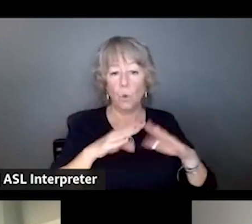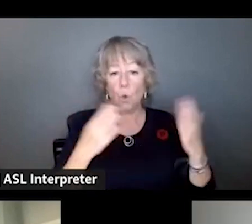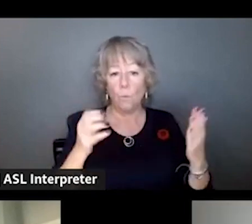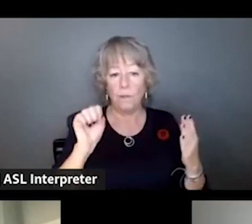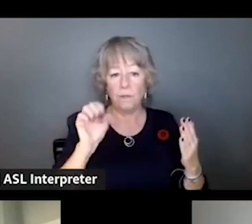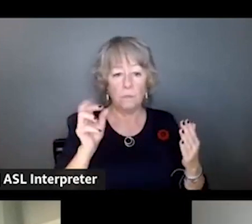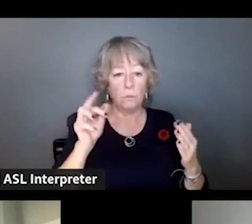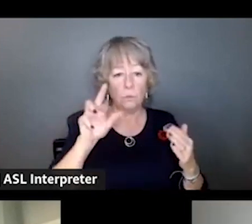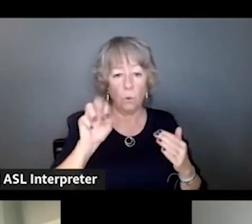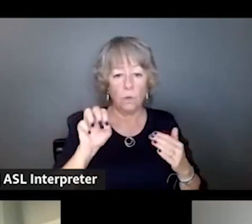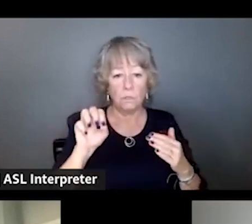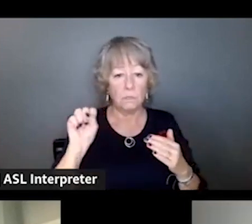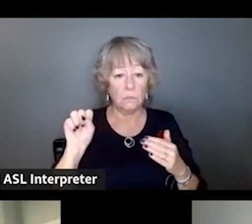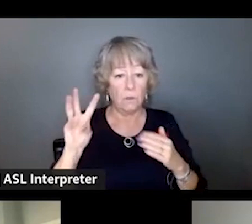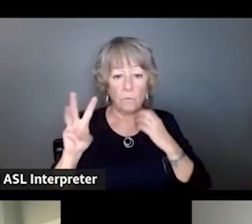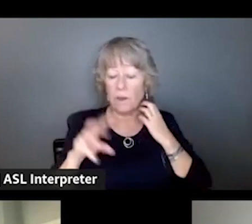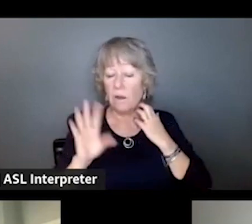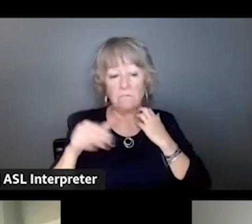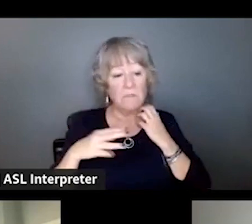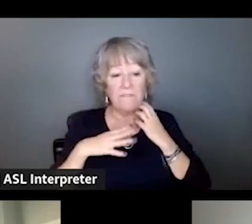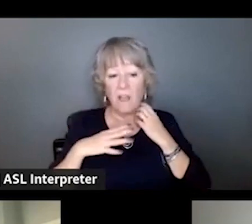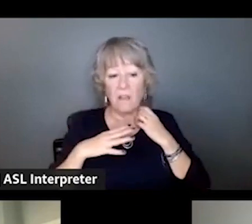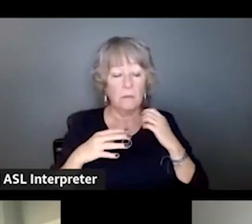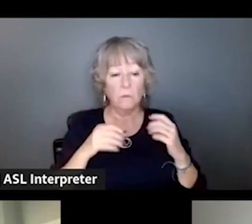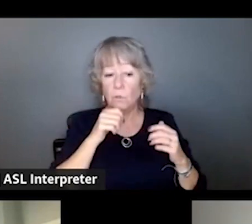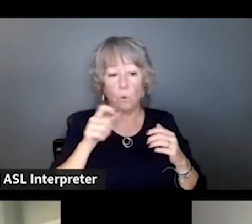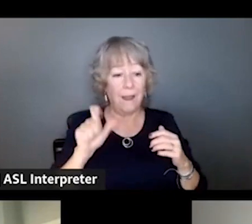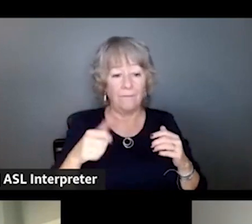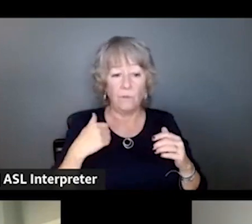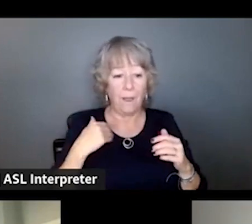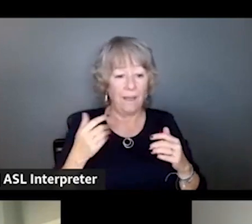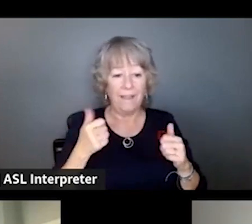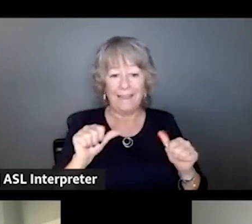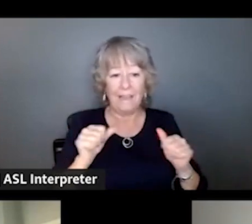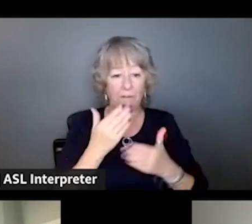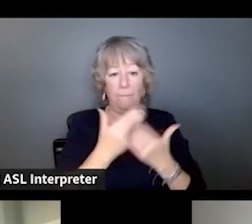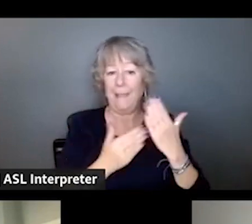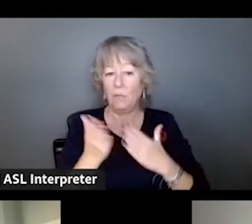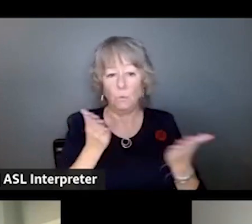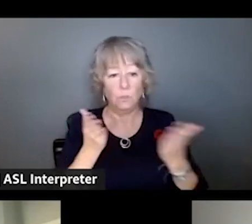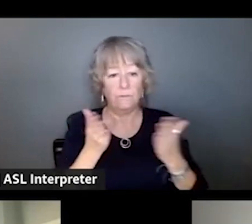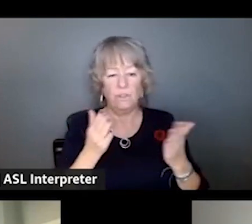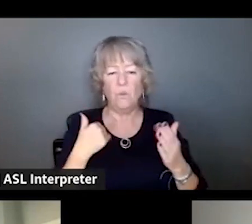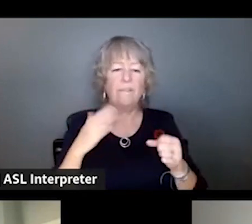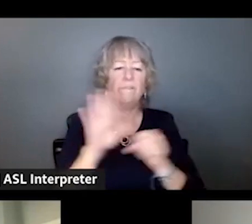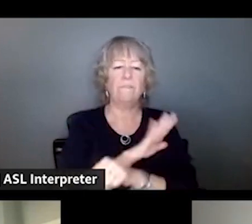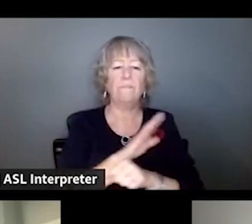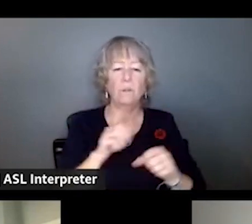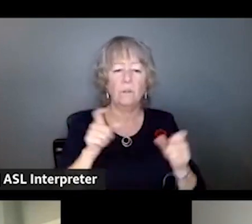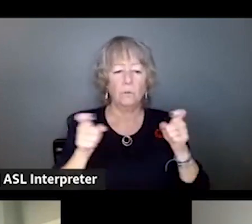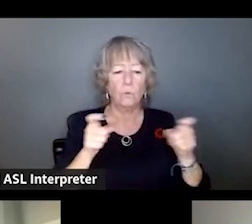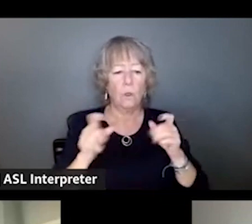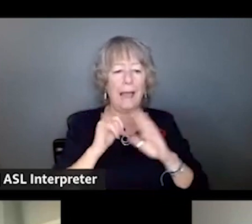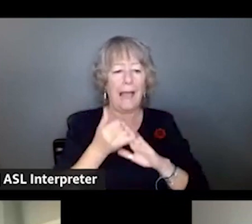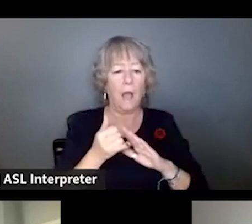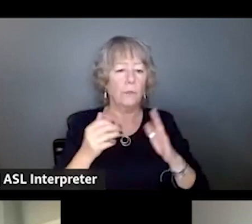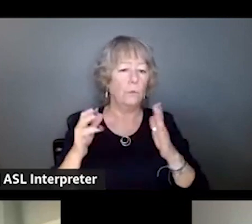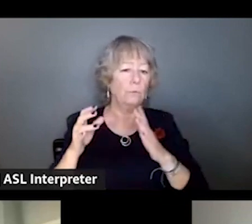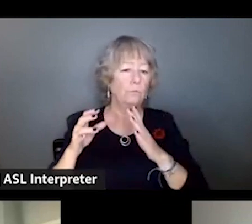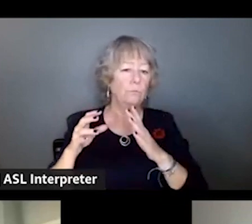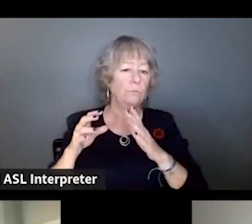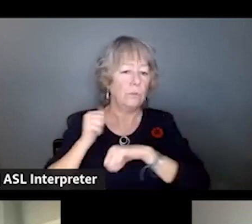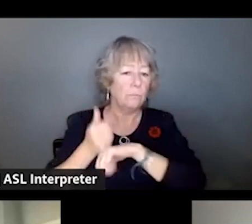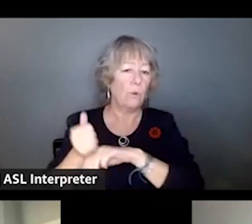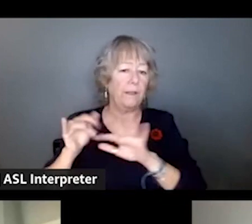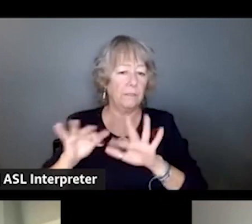software, right? And without really having to have a managed service, because then you have full control on how you're deploying it and so on and so forth.